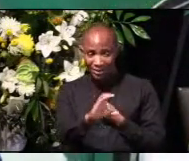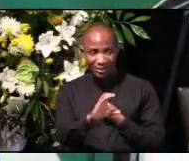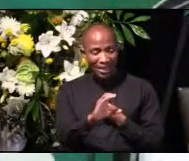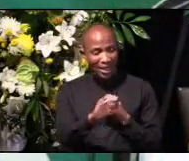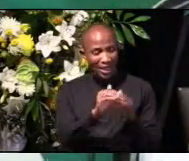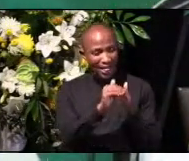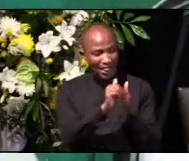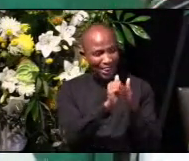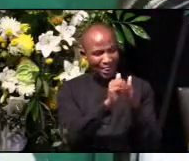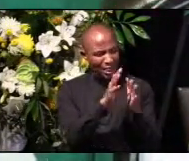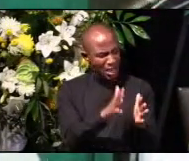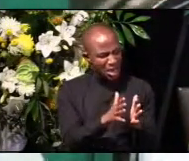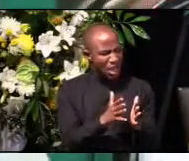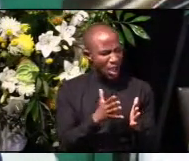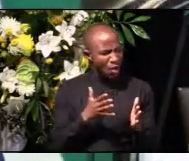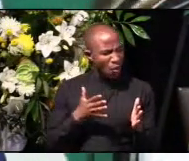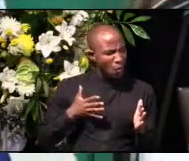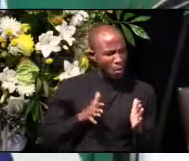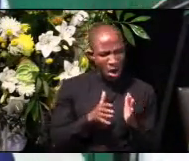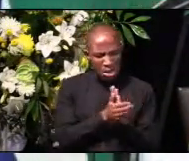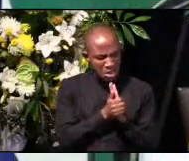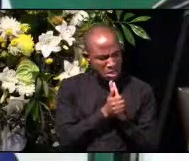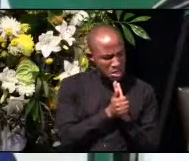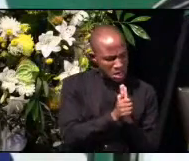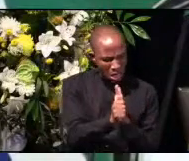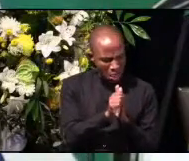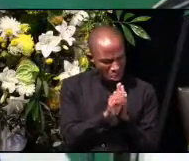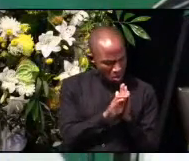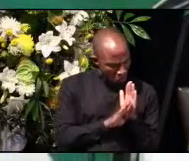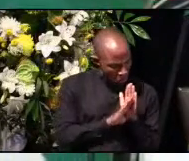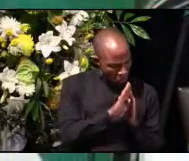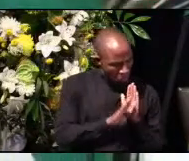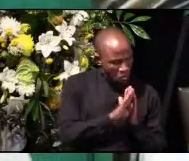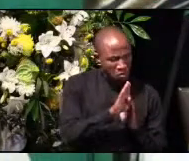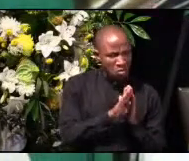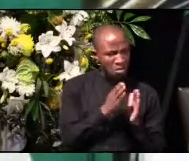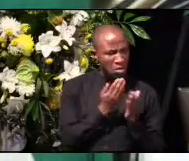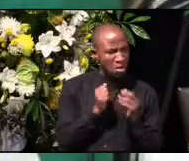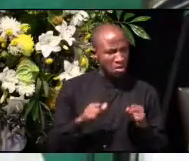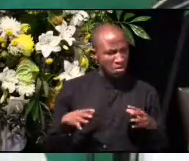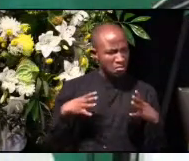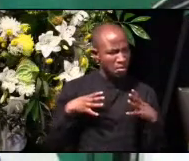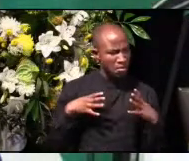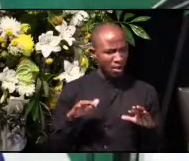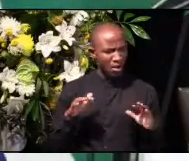refining their skills for fine things in life and materialism